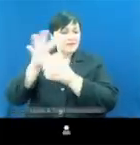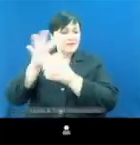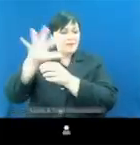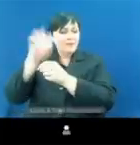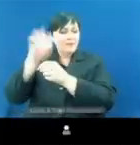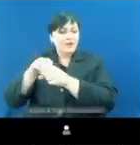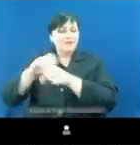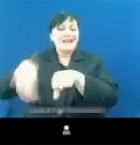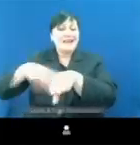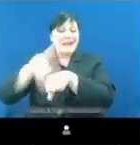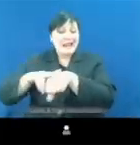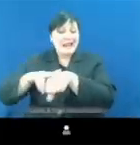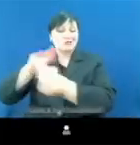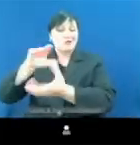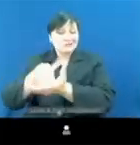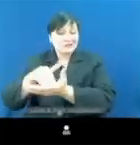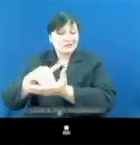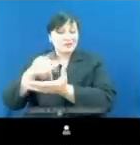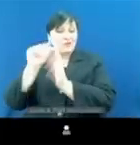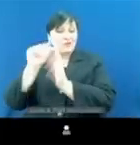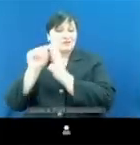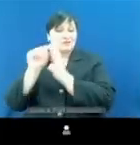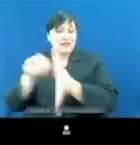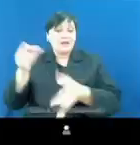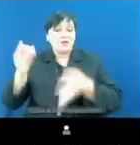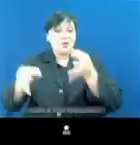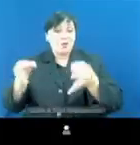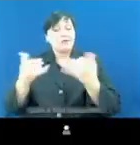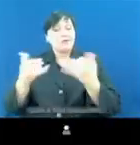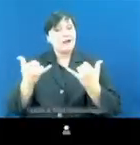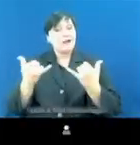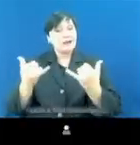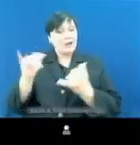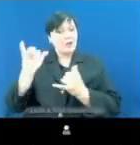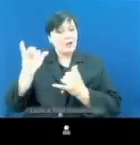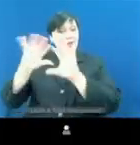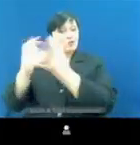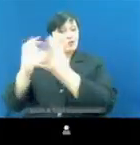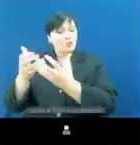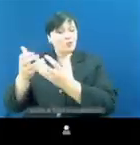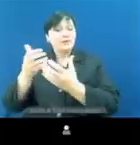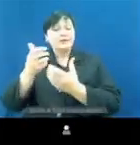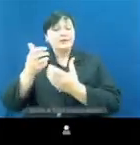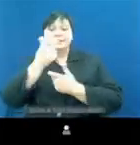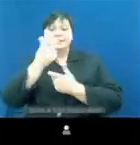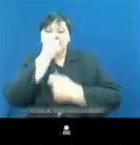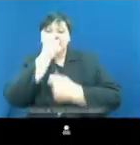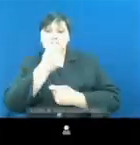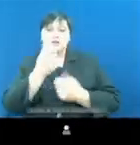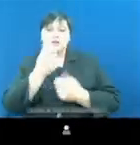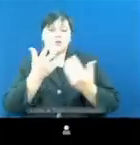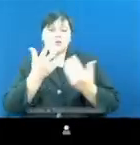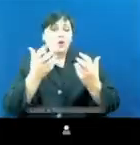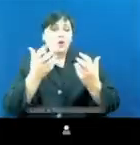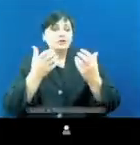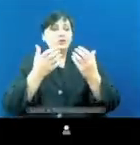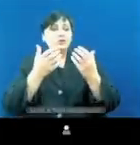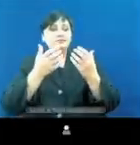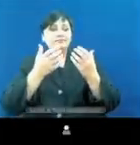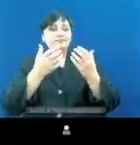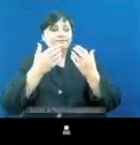they have this consortium. They're very interested currently on expanding the scope of interpreting services in all